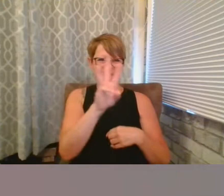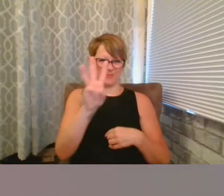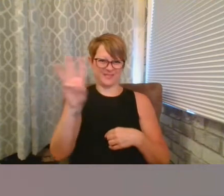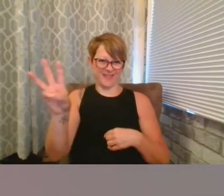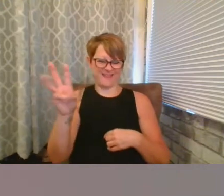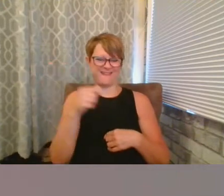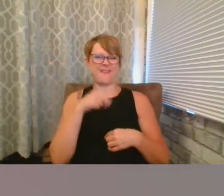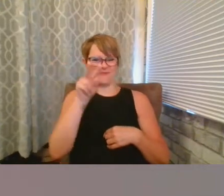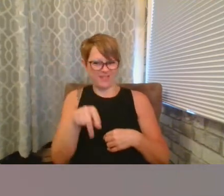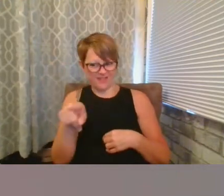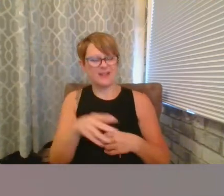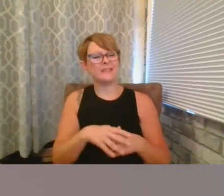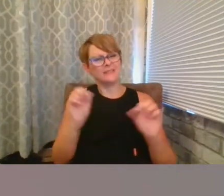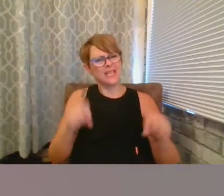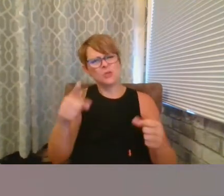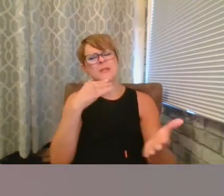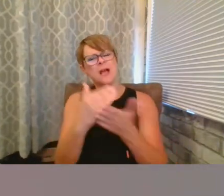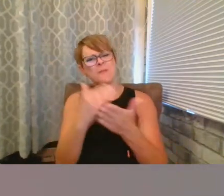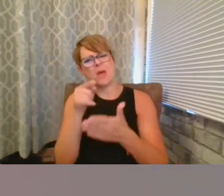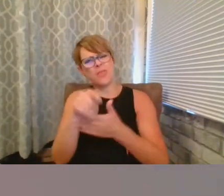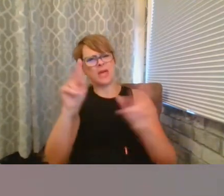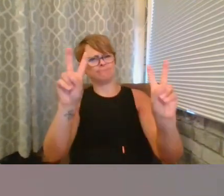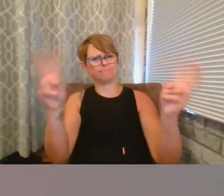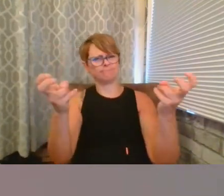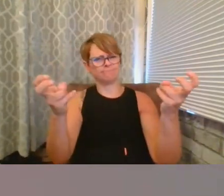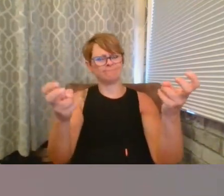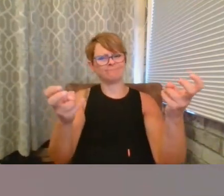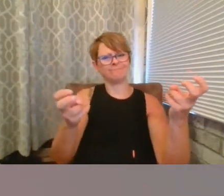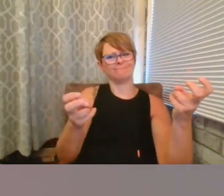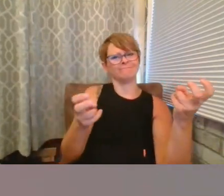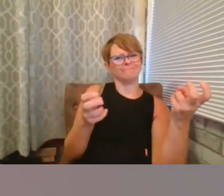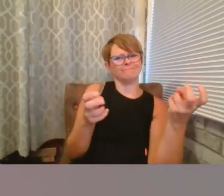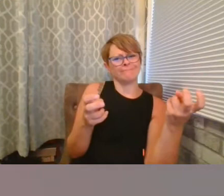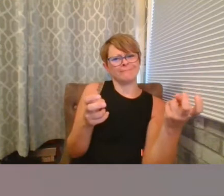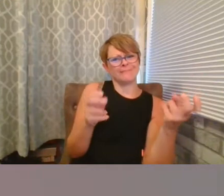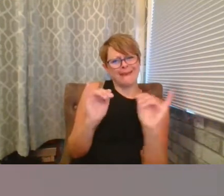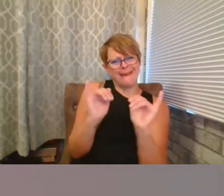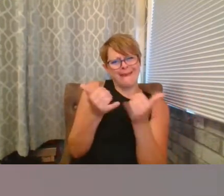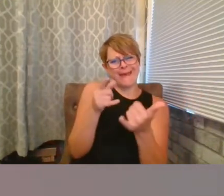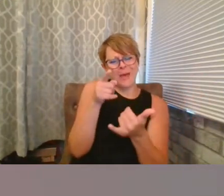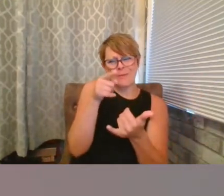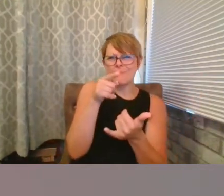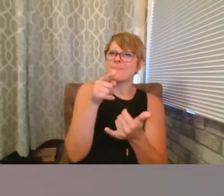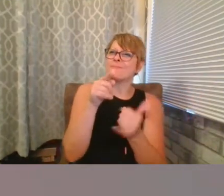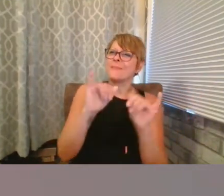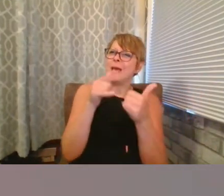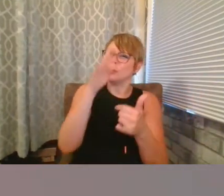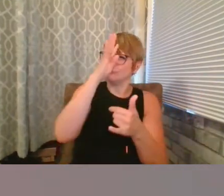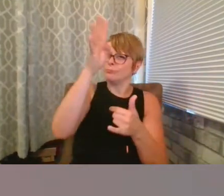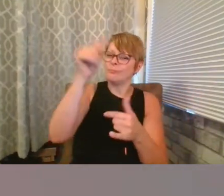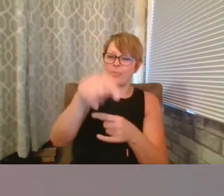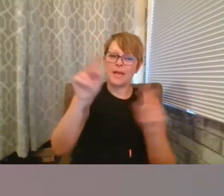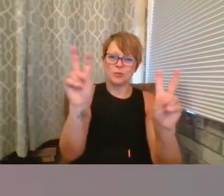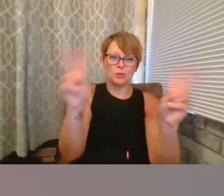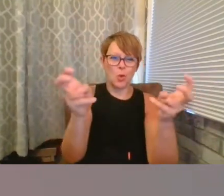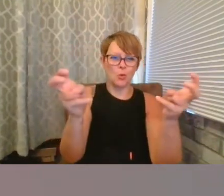can you talk about this slogan, that how it was shaped by your experience as an immigrant to this